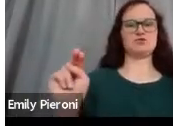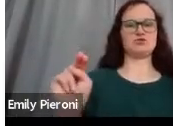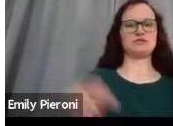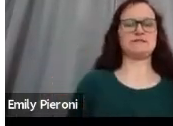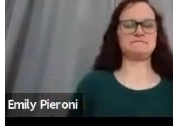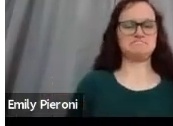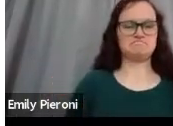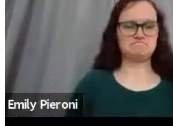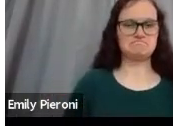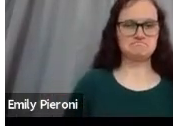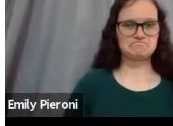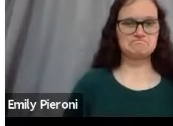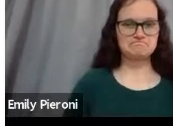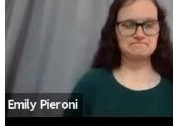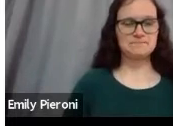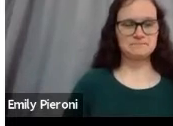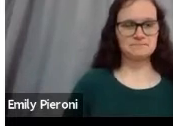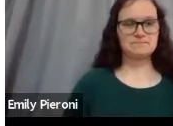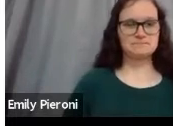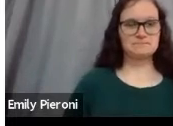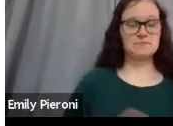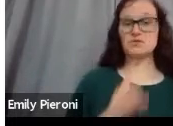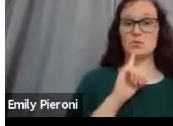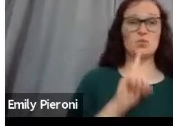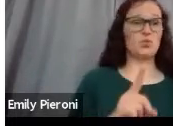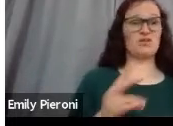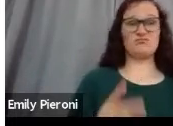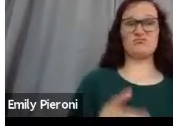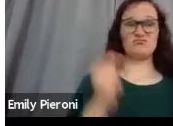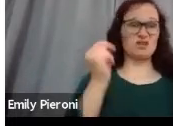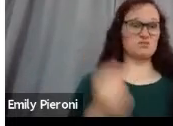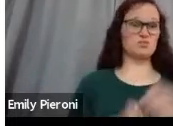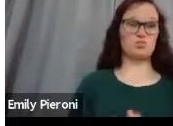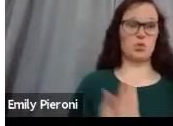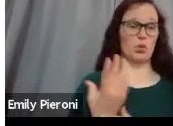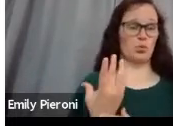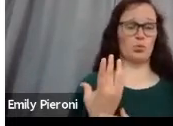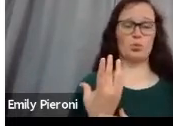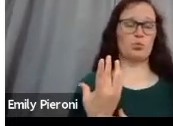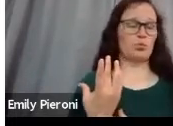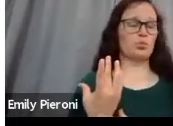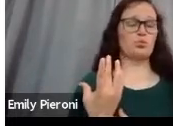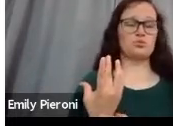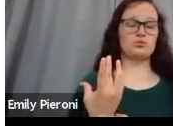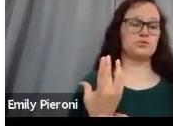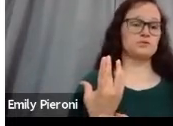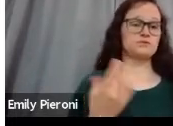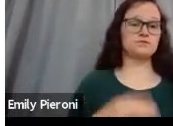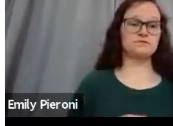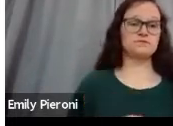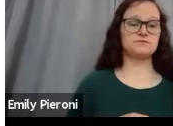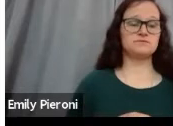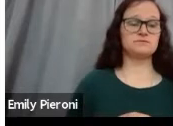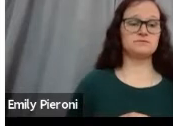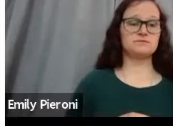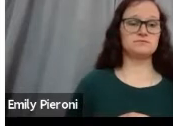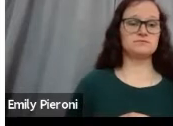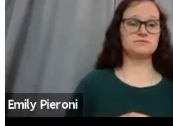So these hybrid poplars are very fast growing, temperate woody perennial